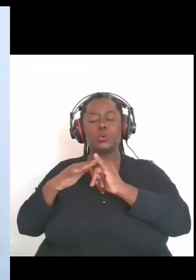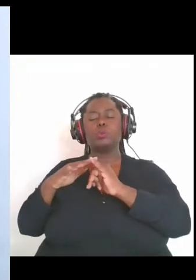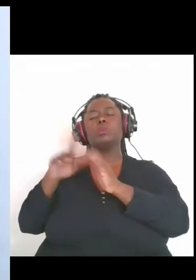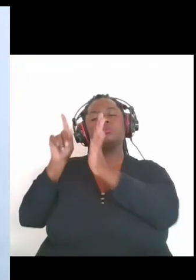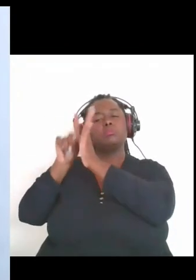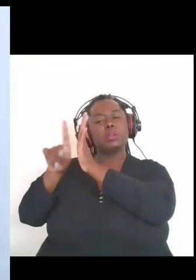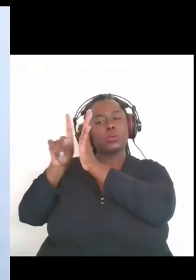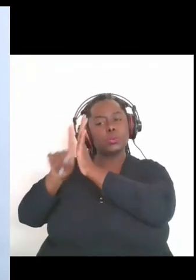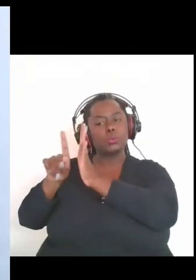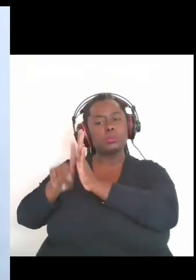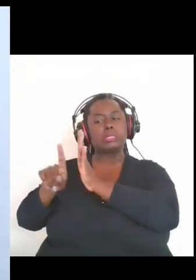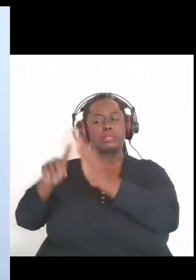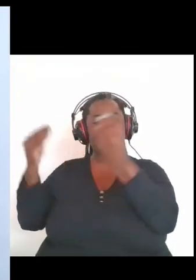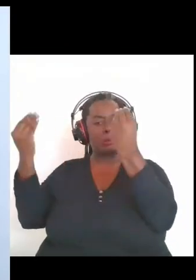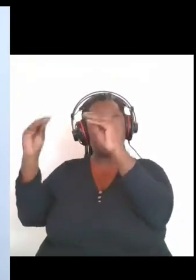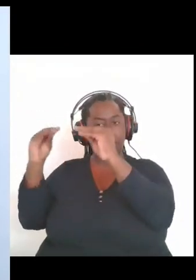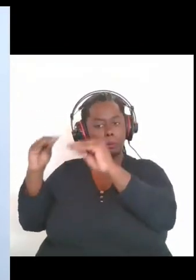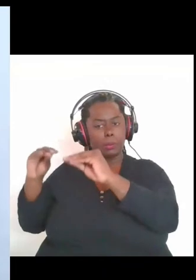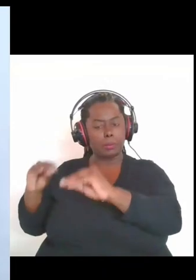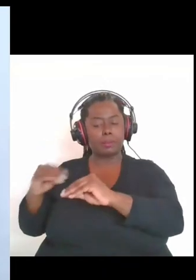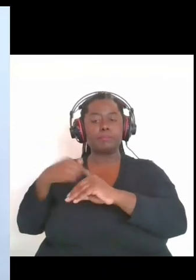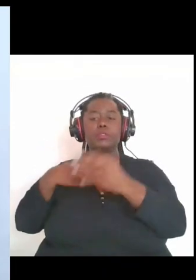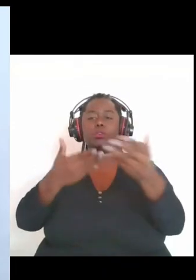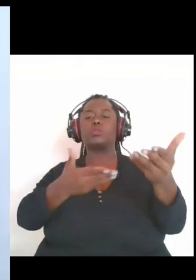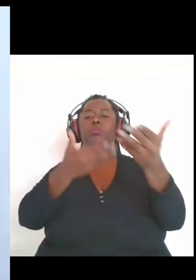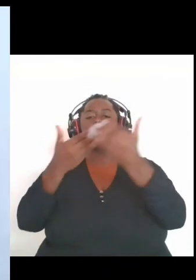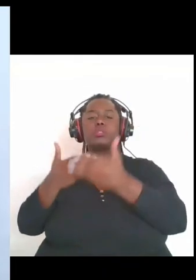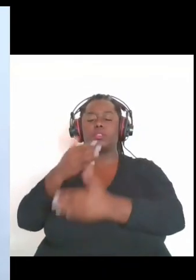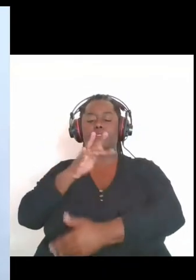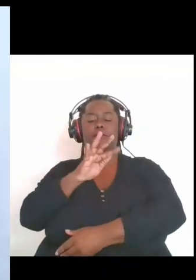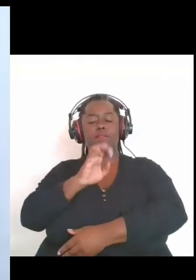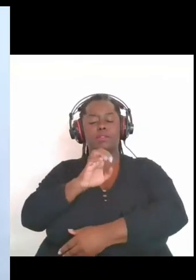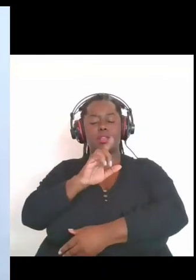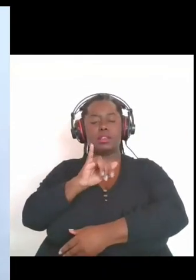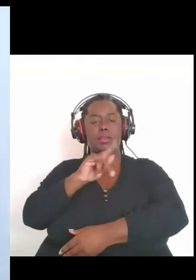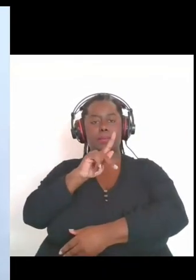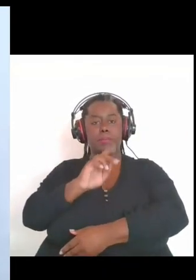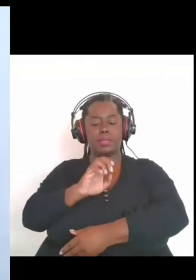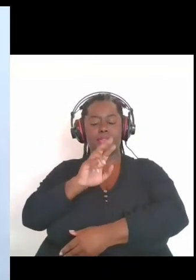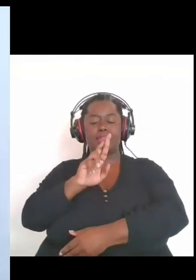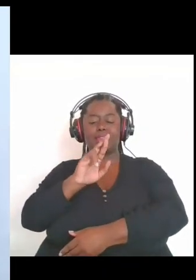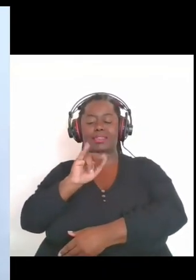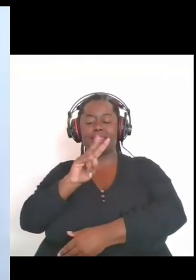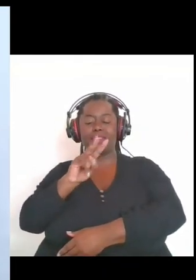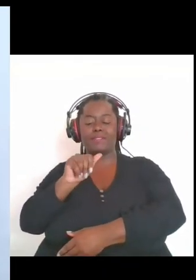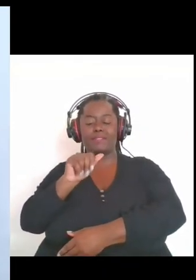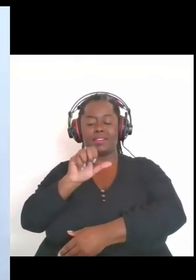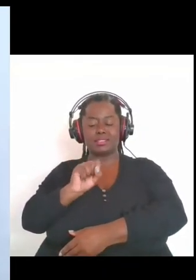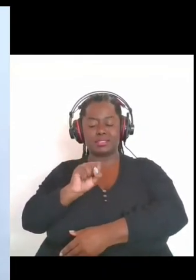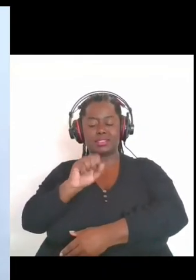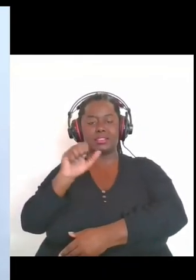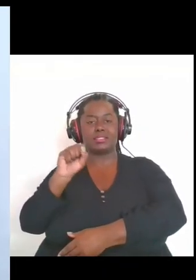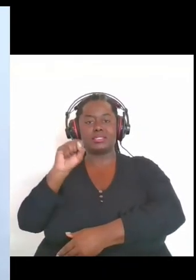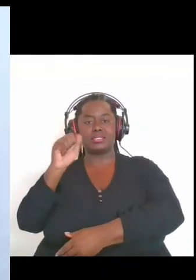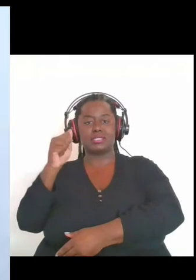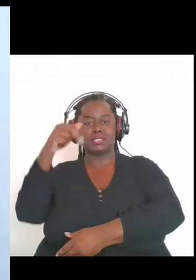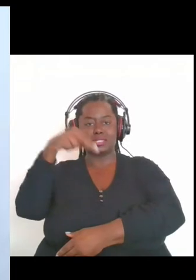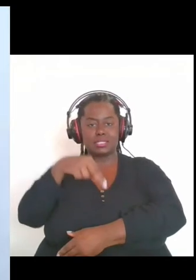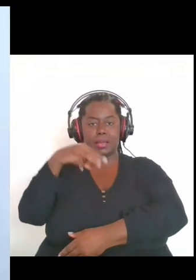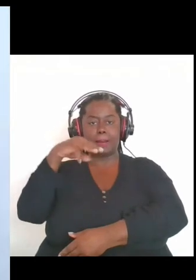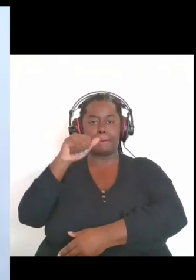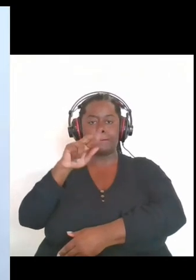send your question through the chat of YouTube now I'm going to turn over to Felipe San